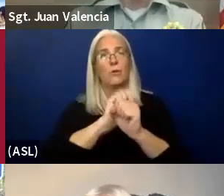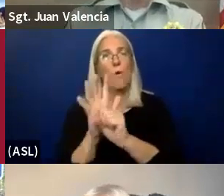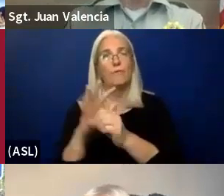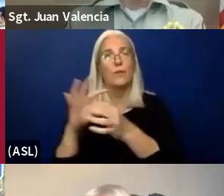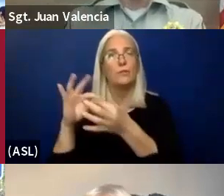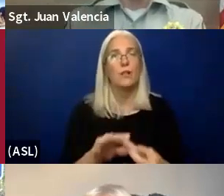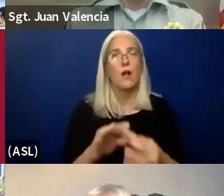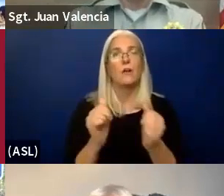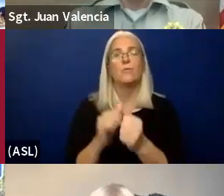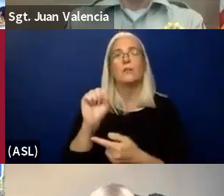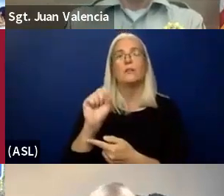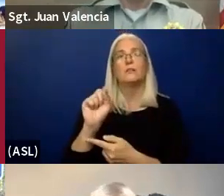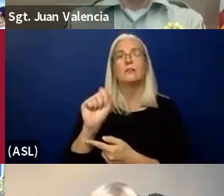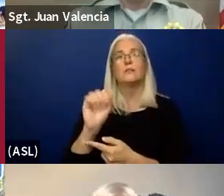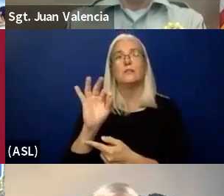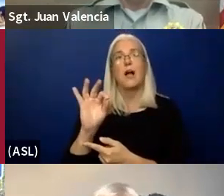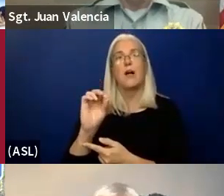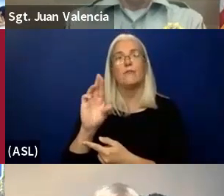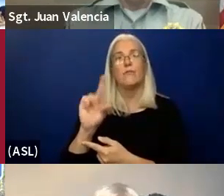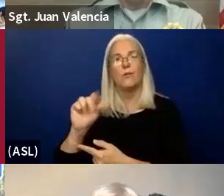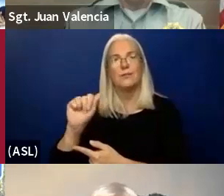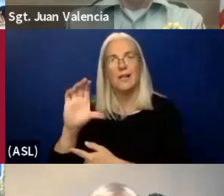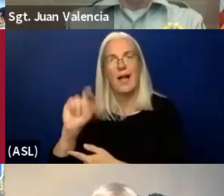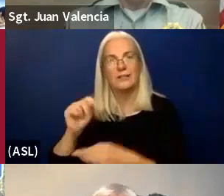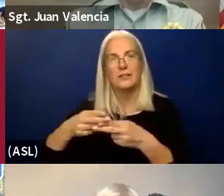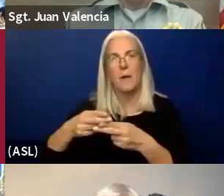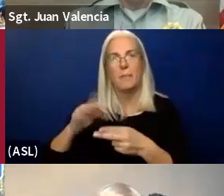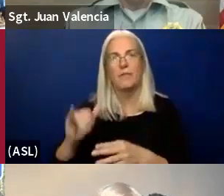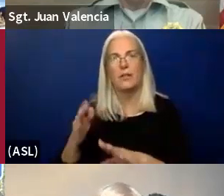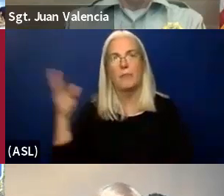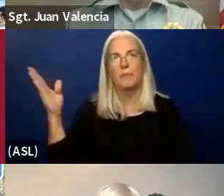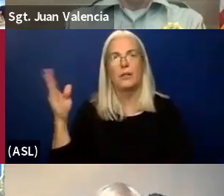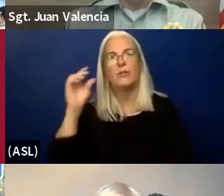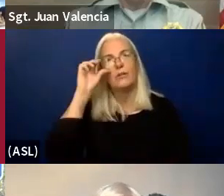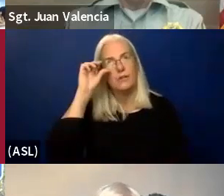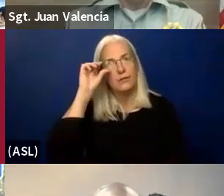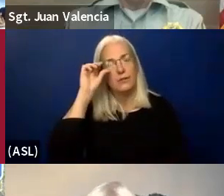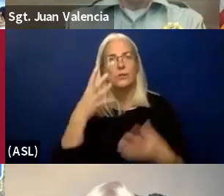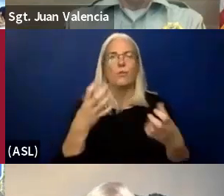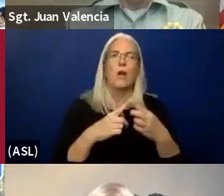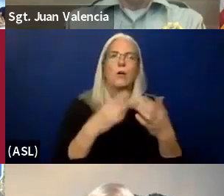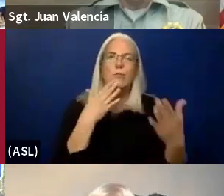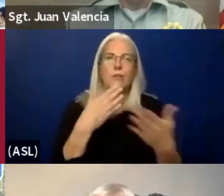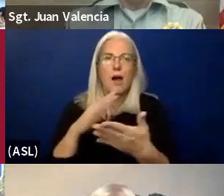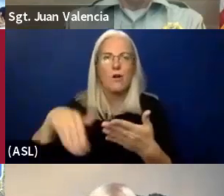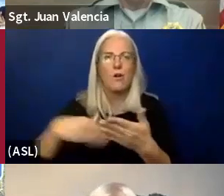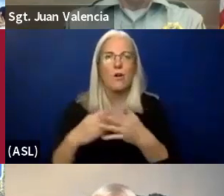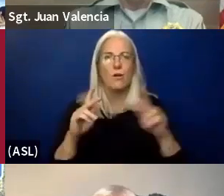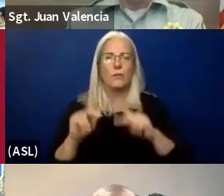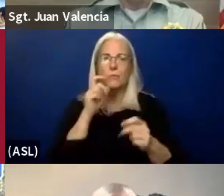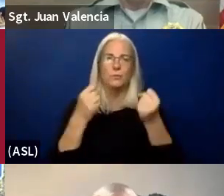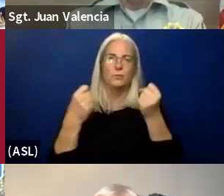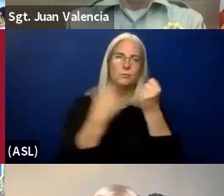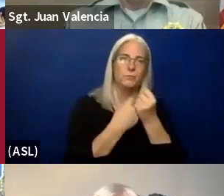pushing. I'm so grateful for everyone who's working hard. And hearing that good news from Chief Gosner was the best thing I've heard in several days.